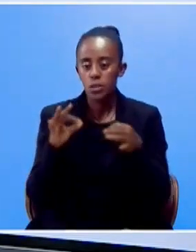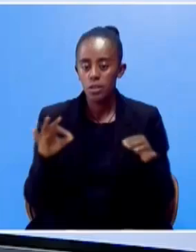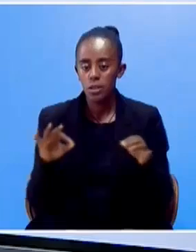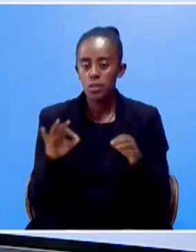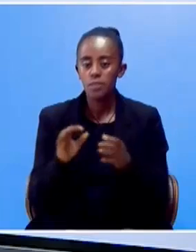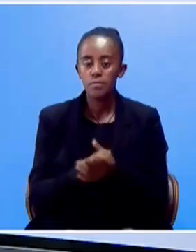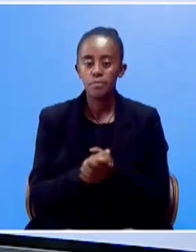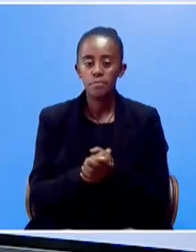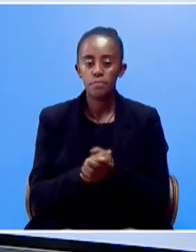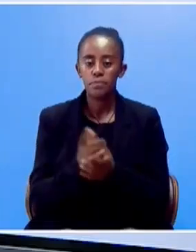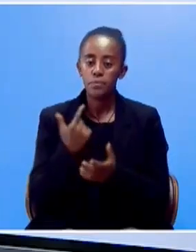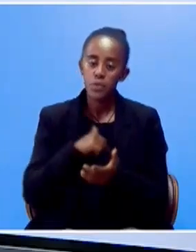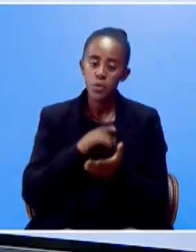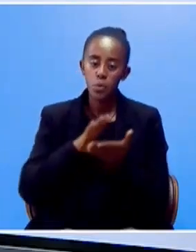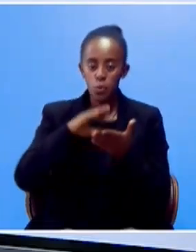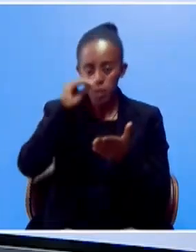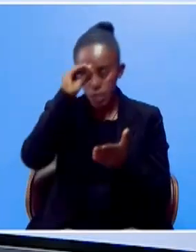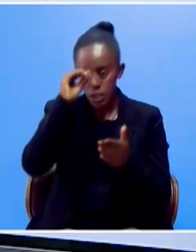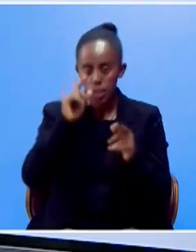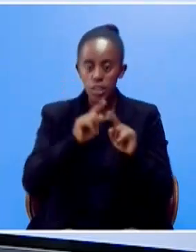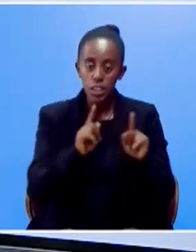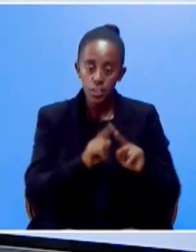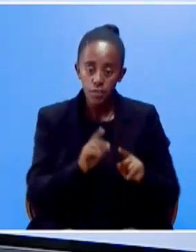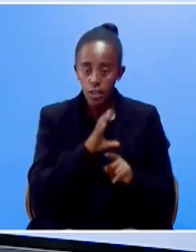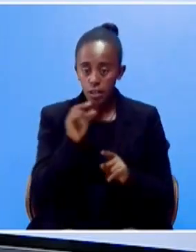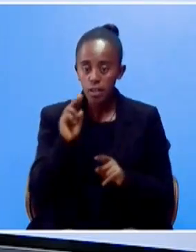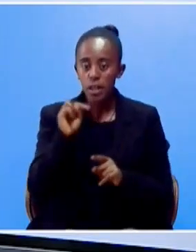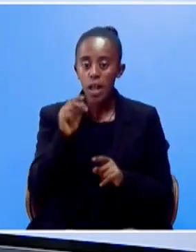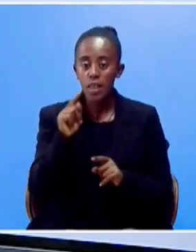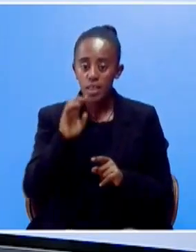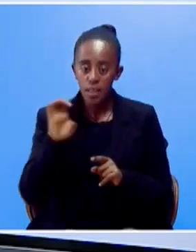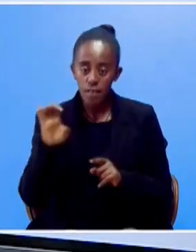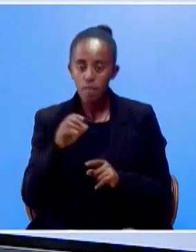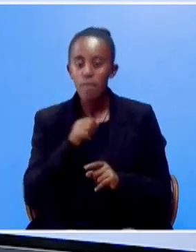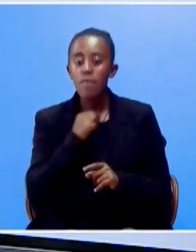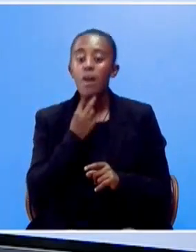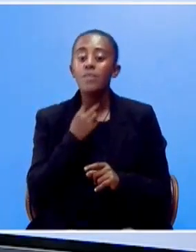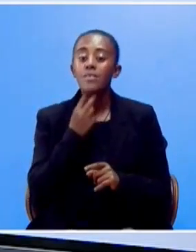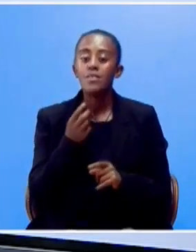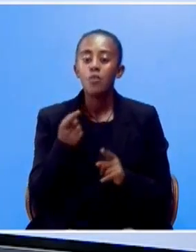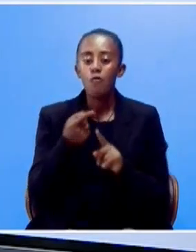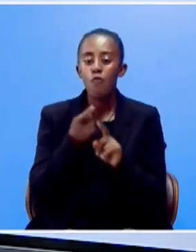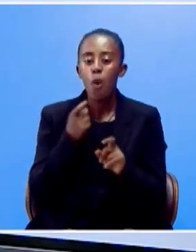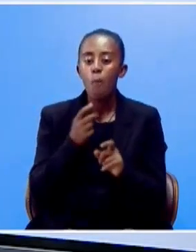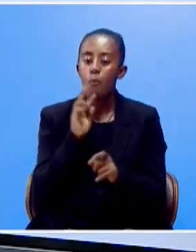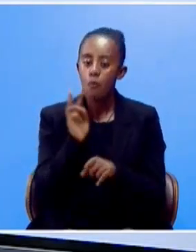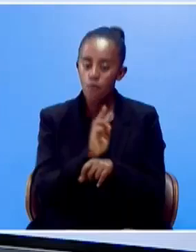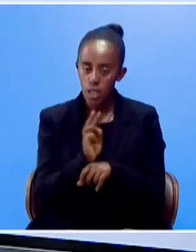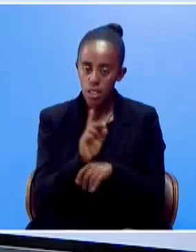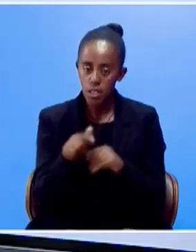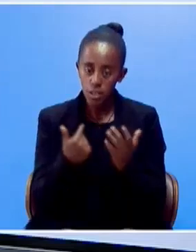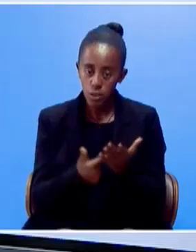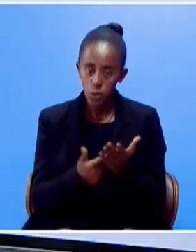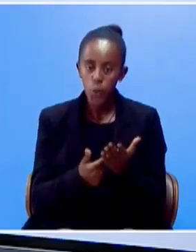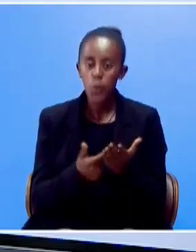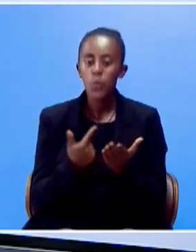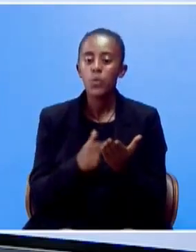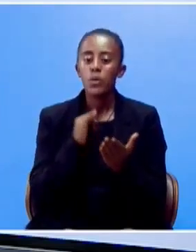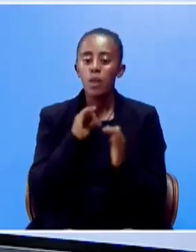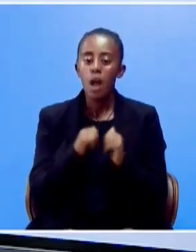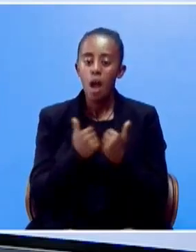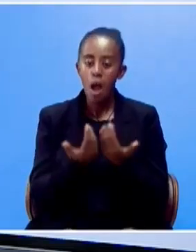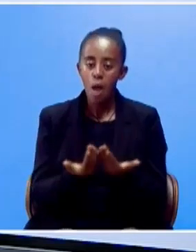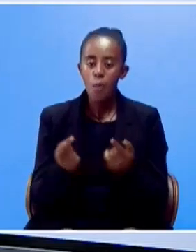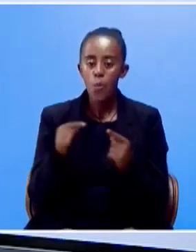that? We learn different and native accents from movies. So this is how